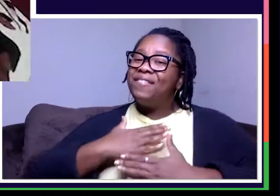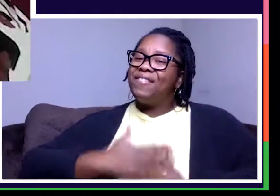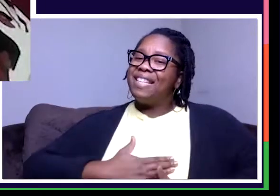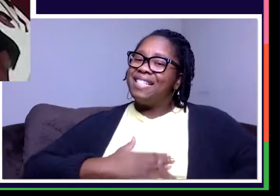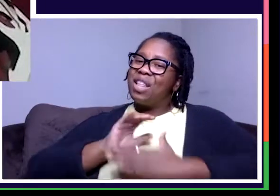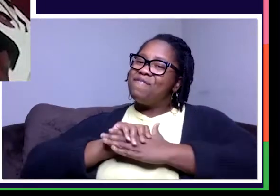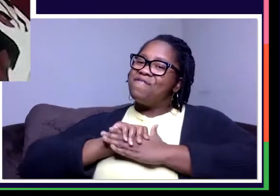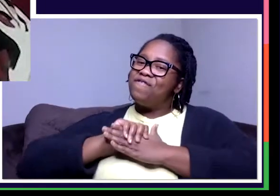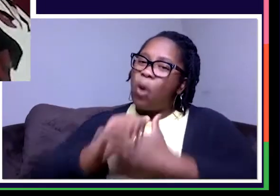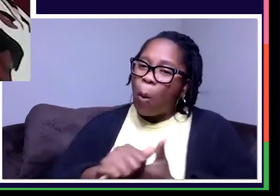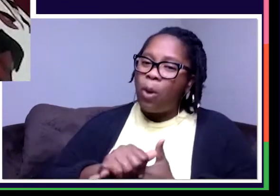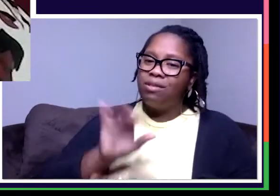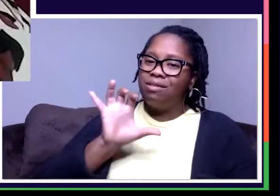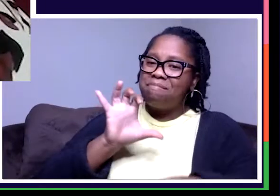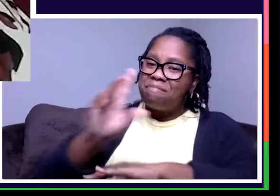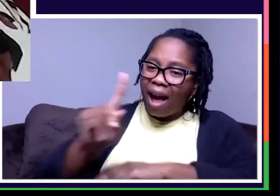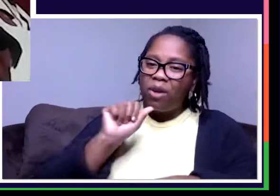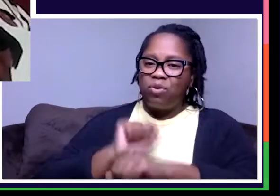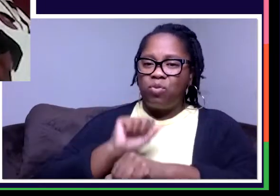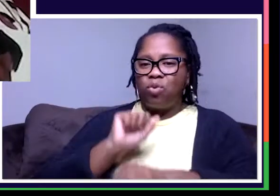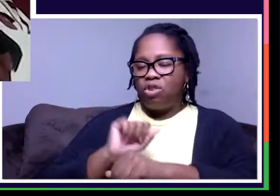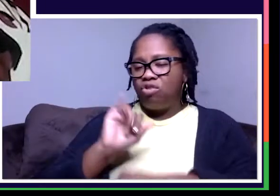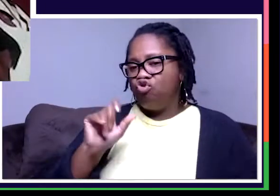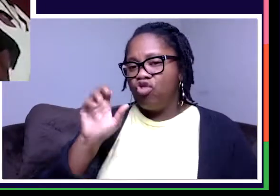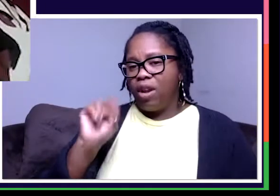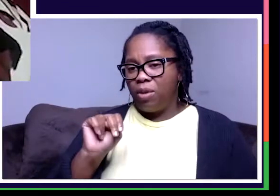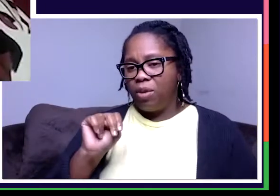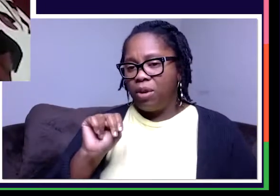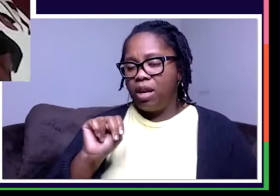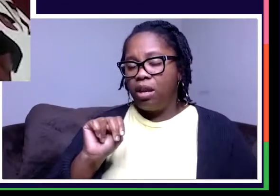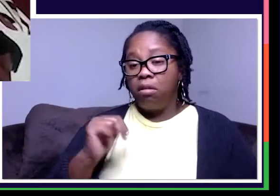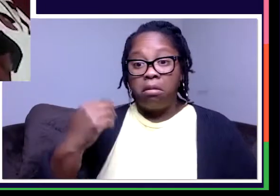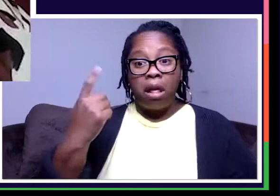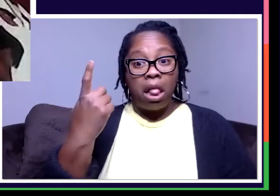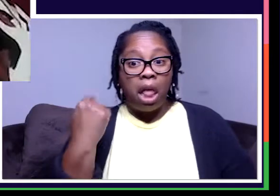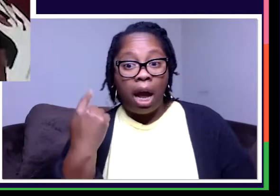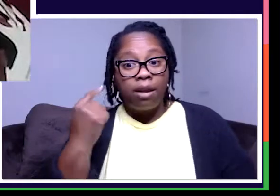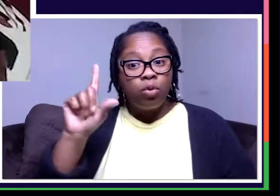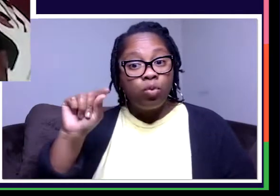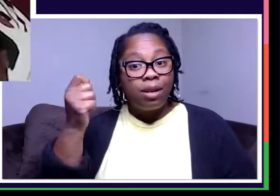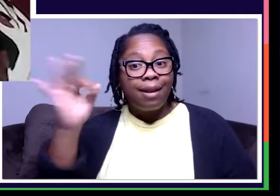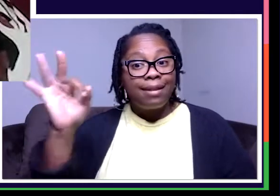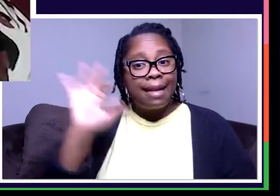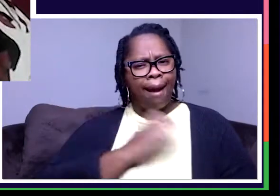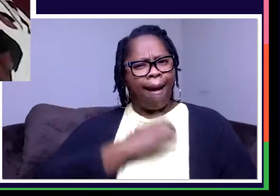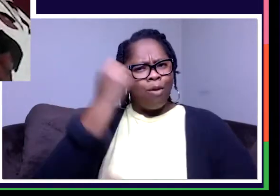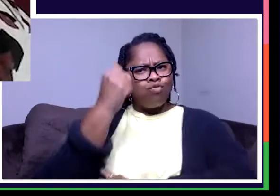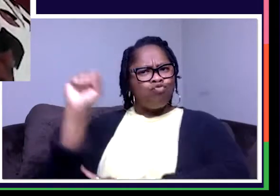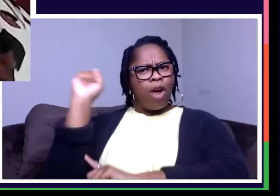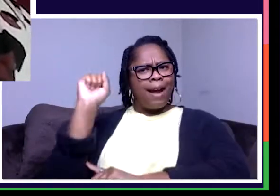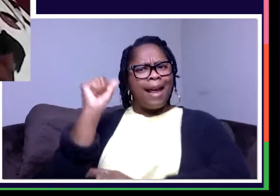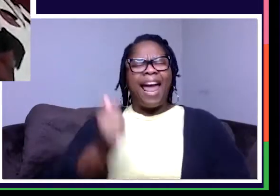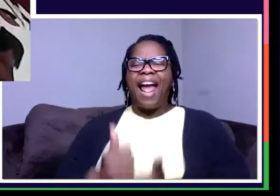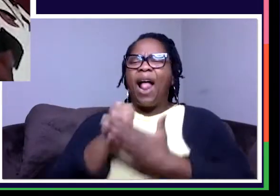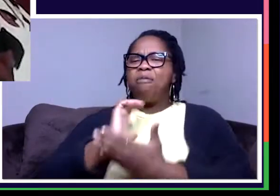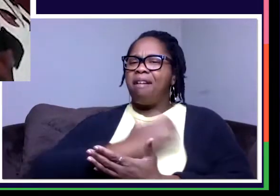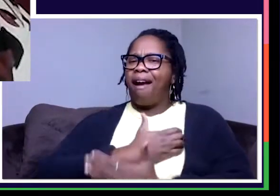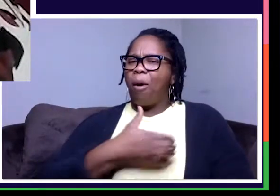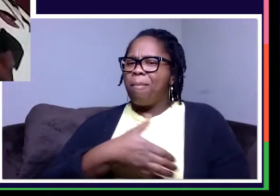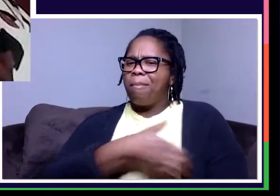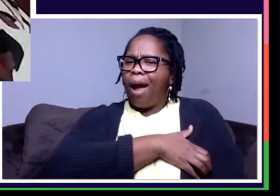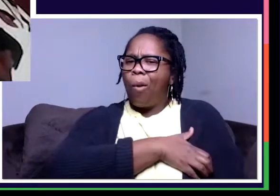forced physically to return to work in January. Our strike in 2019 strengthened